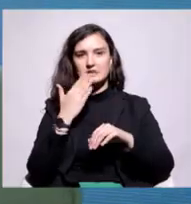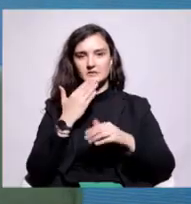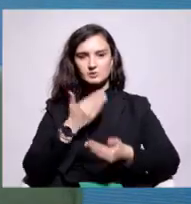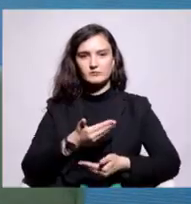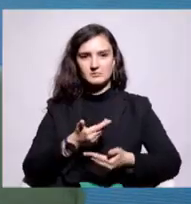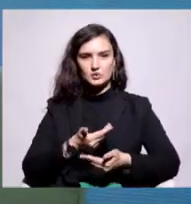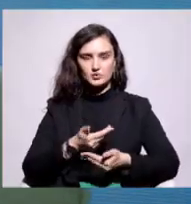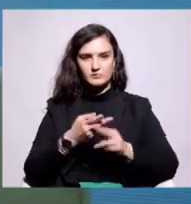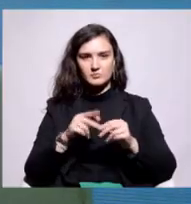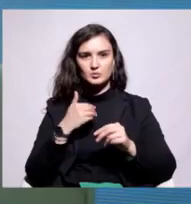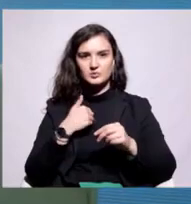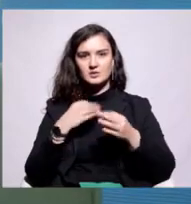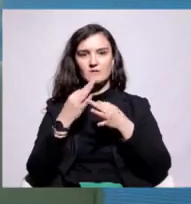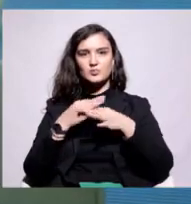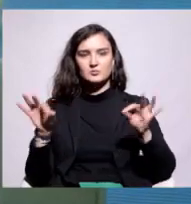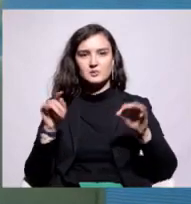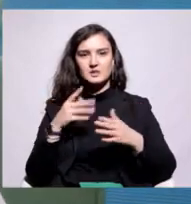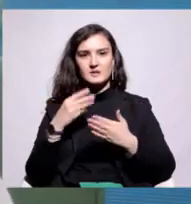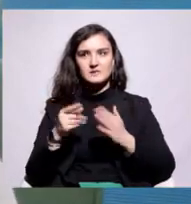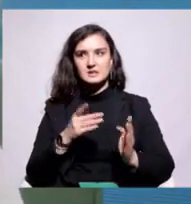wants freedom away from his